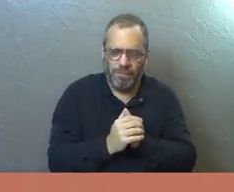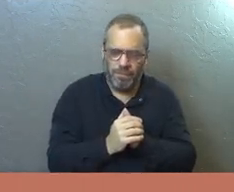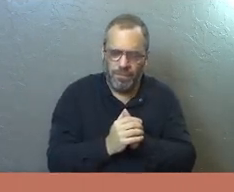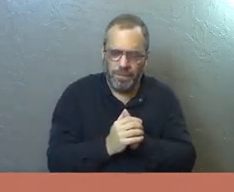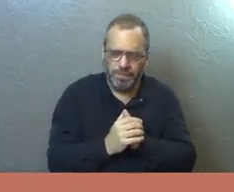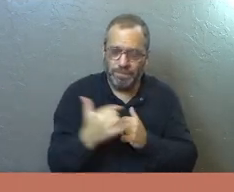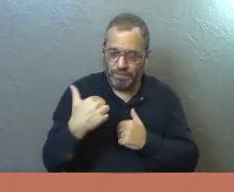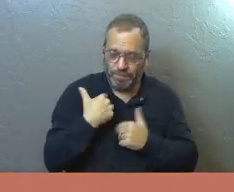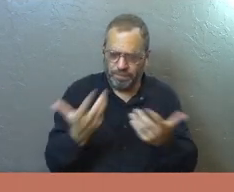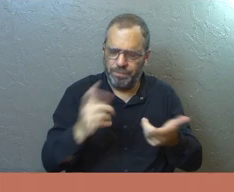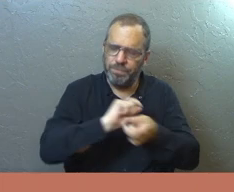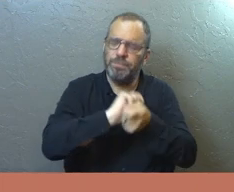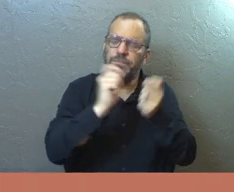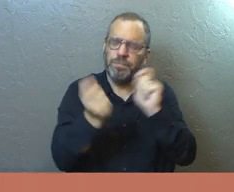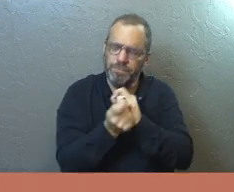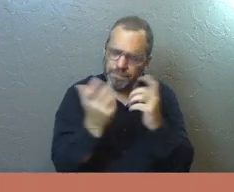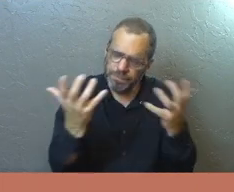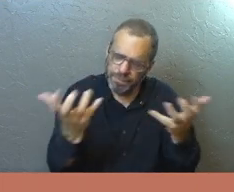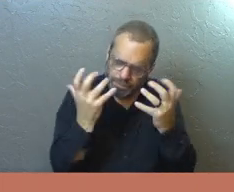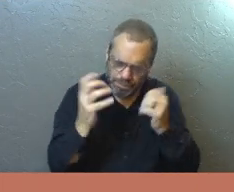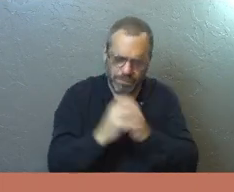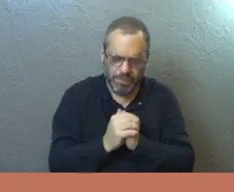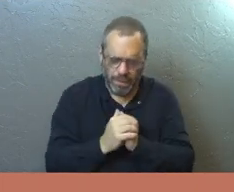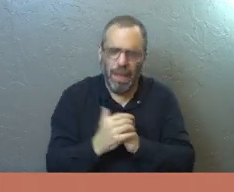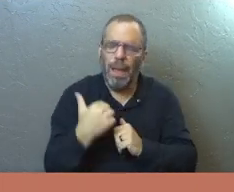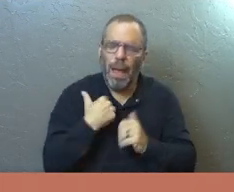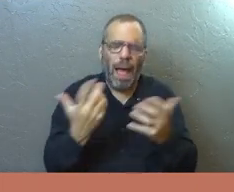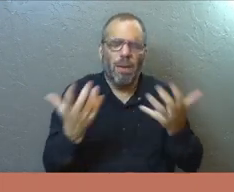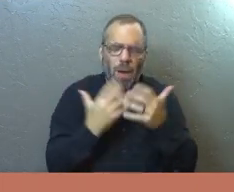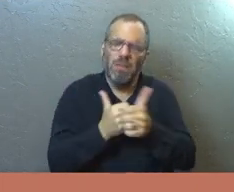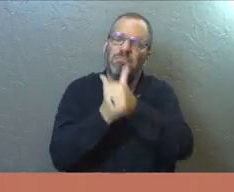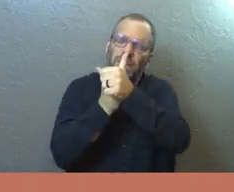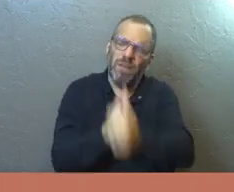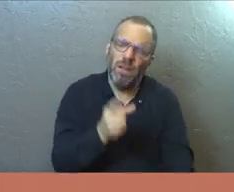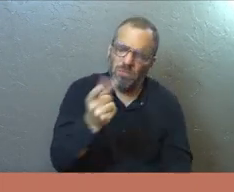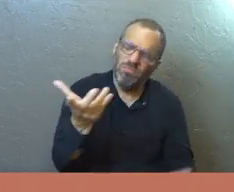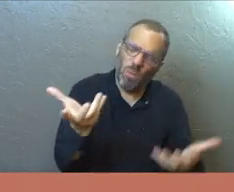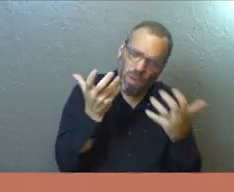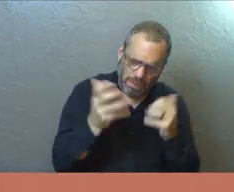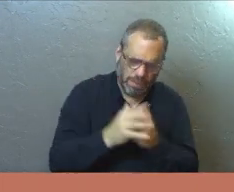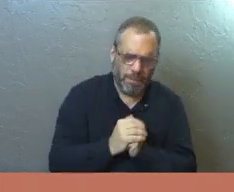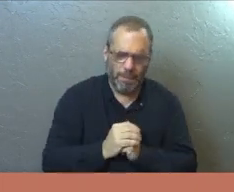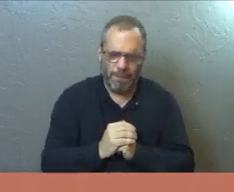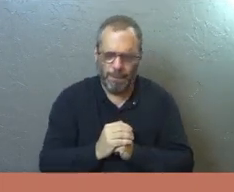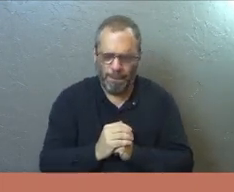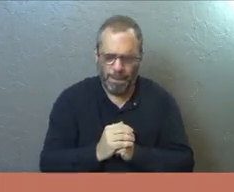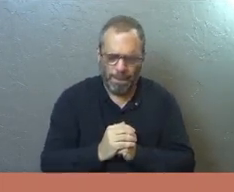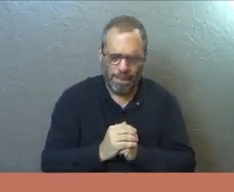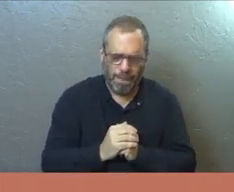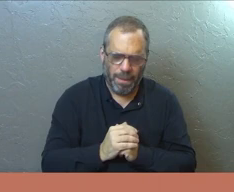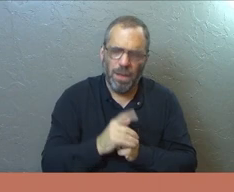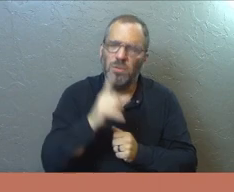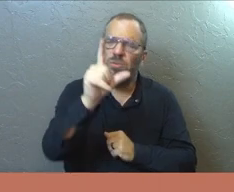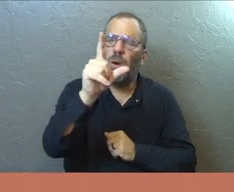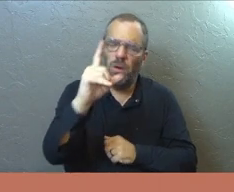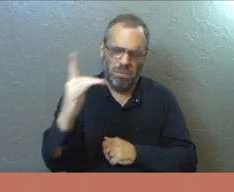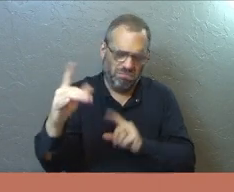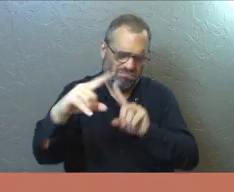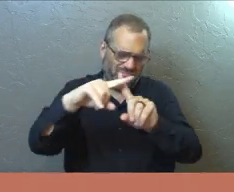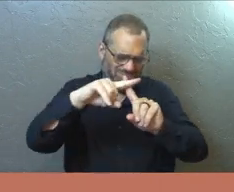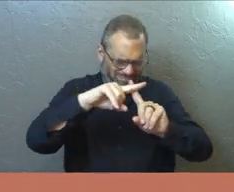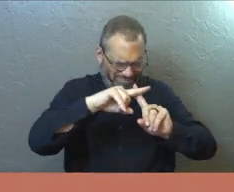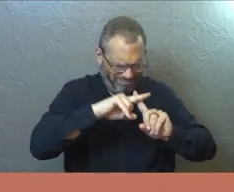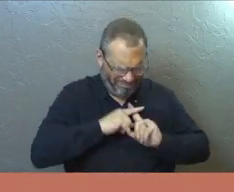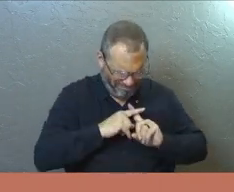And I want to change. I want to follow you. So would you fill me with your